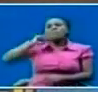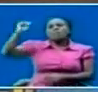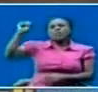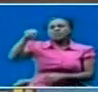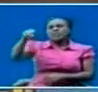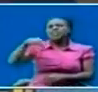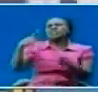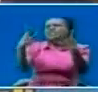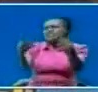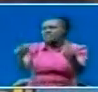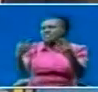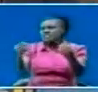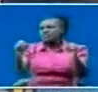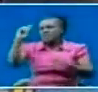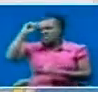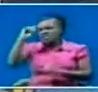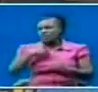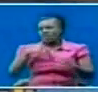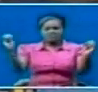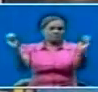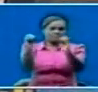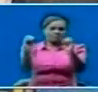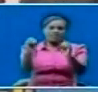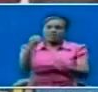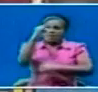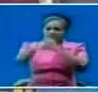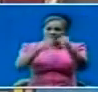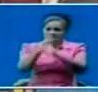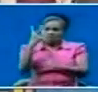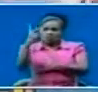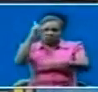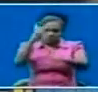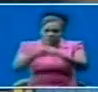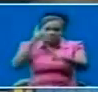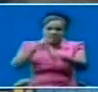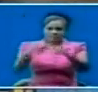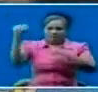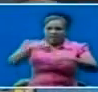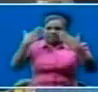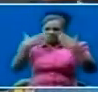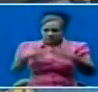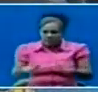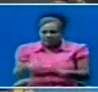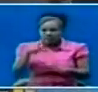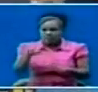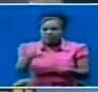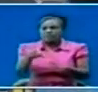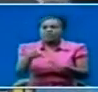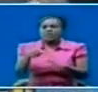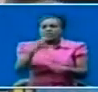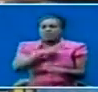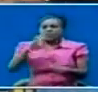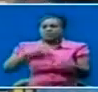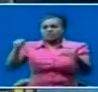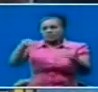been a walk in the park for Dr. Evans Kidero. Barely 2 years since his election as Nairobi governor and as vice chair to the Council of